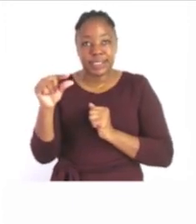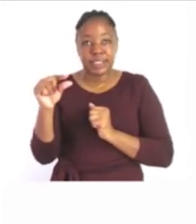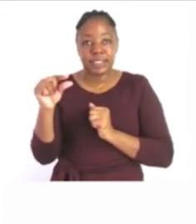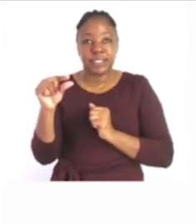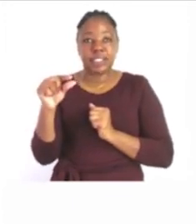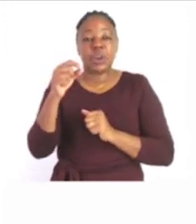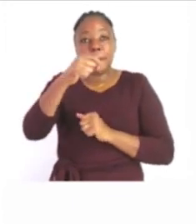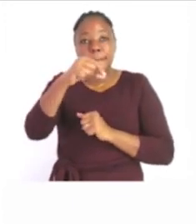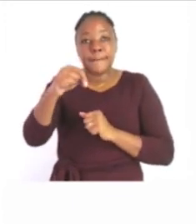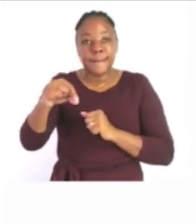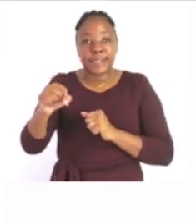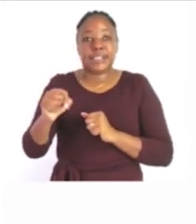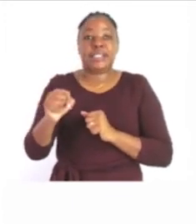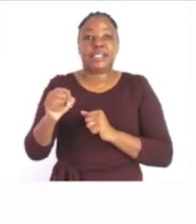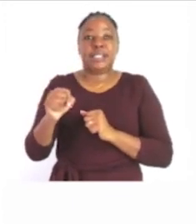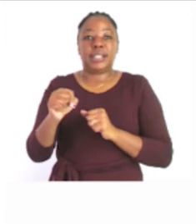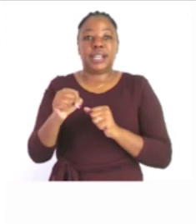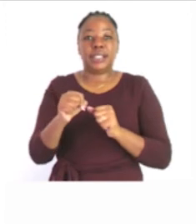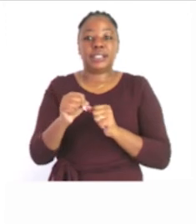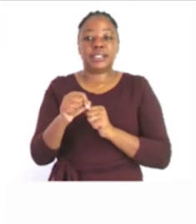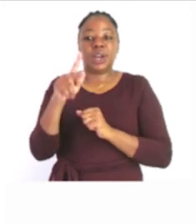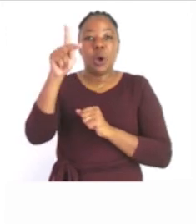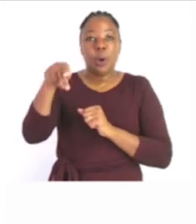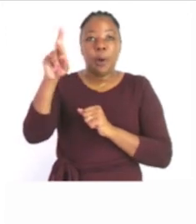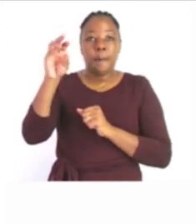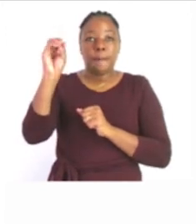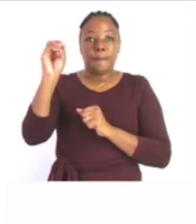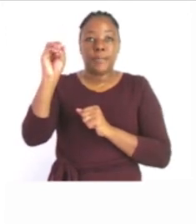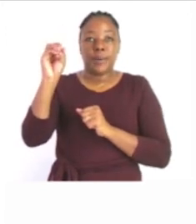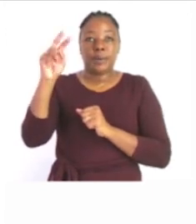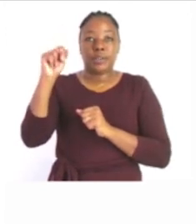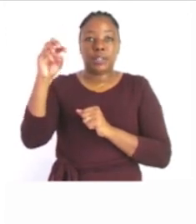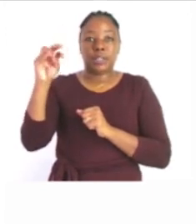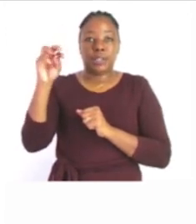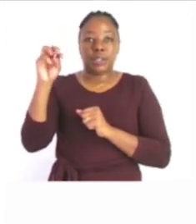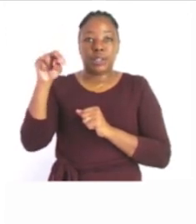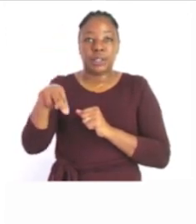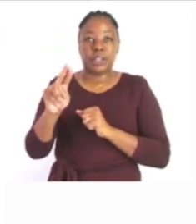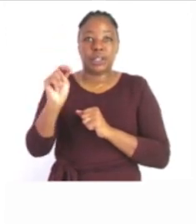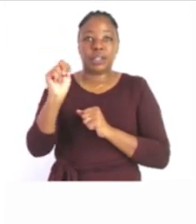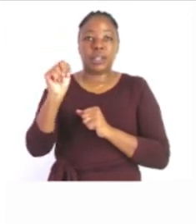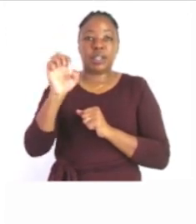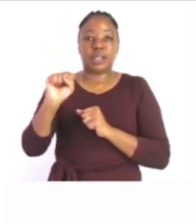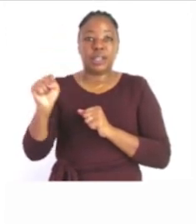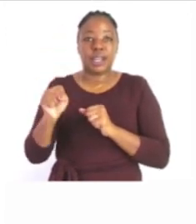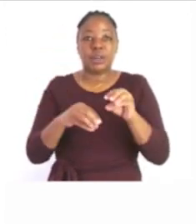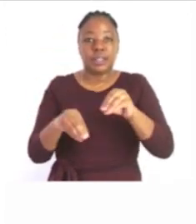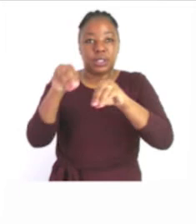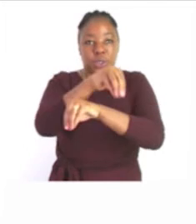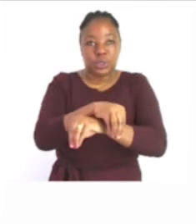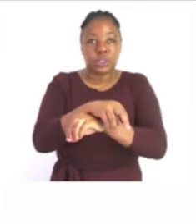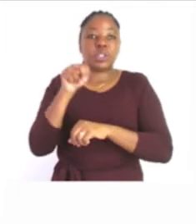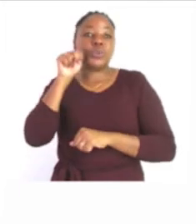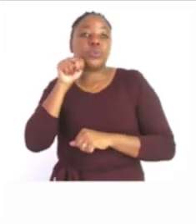to replace the red noun. So we know what nouns are. We have been doing them. And they are the words that we